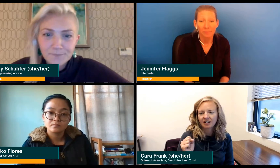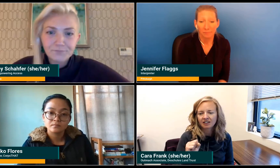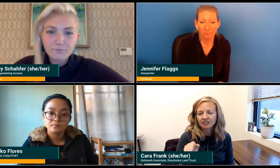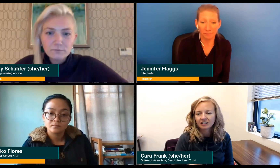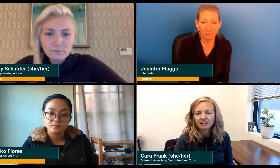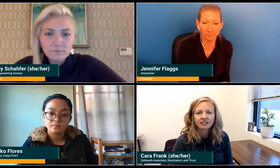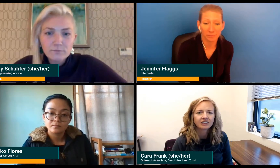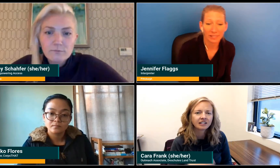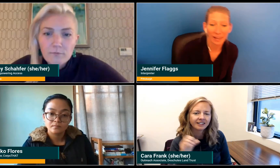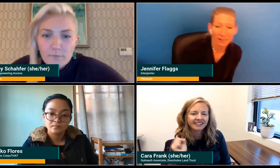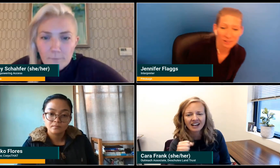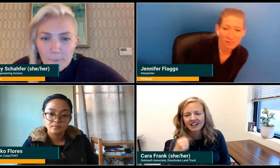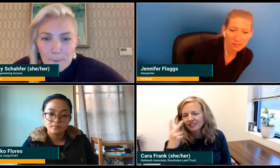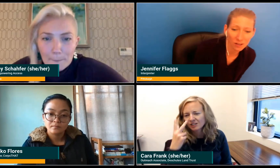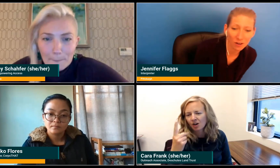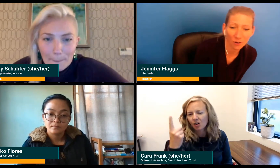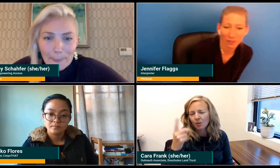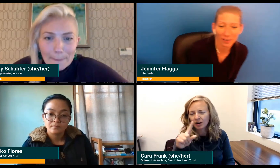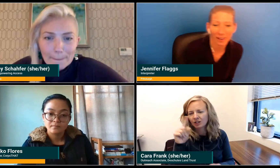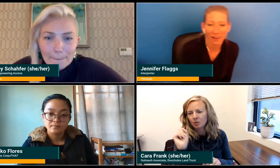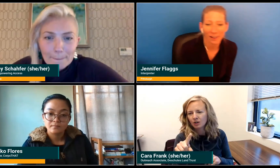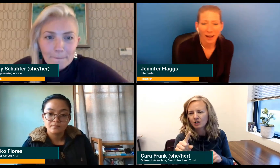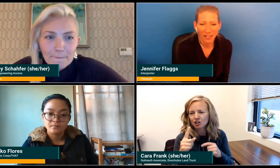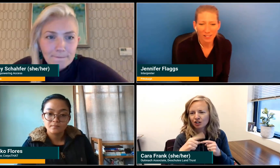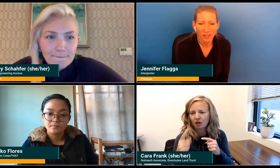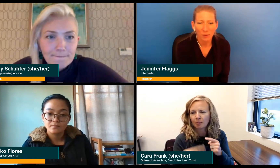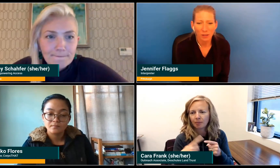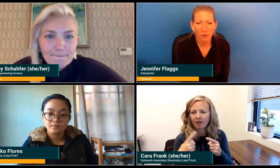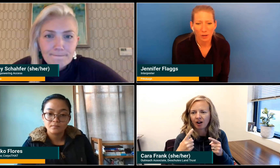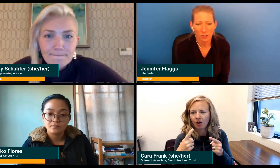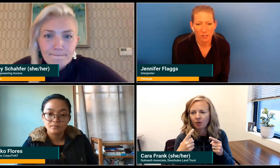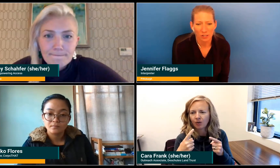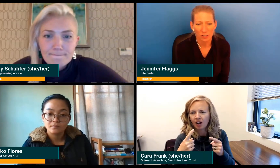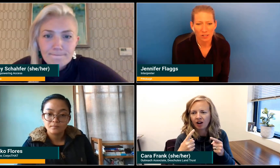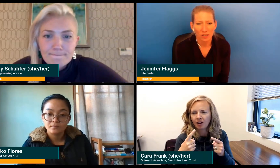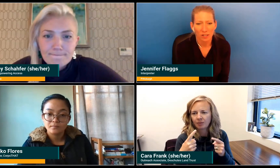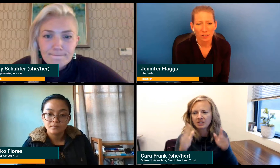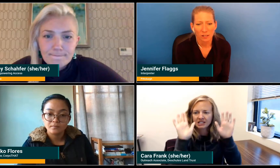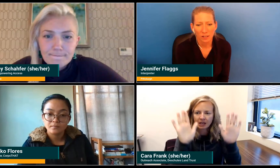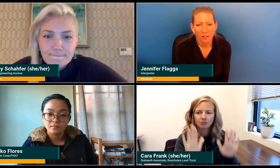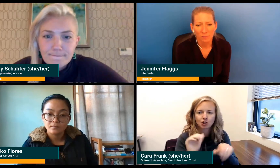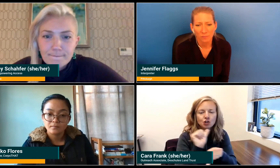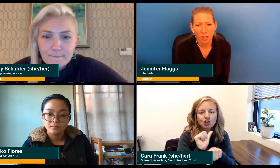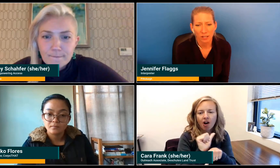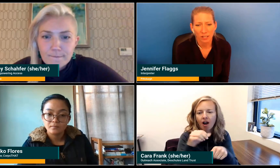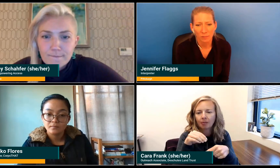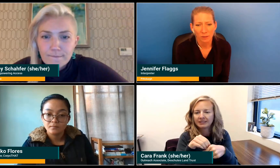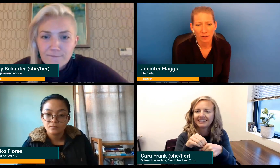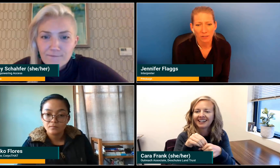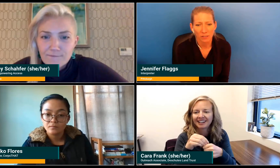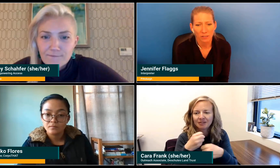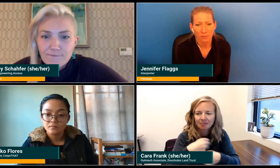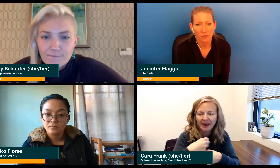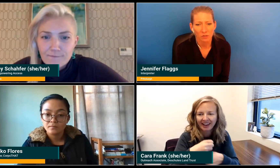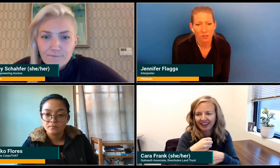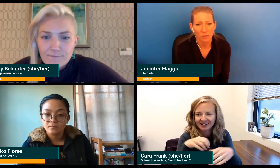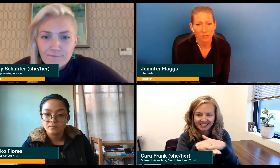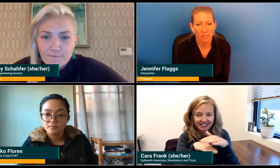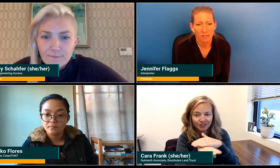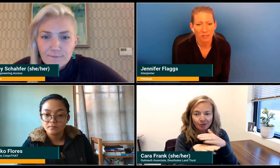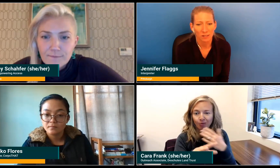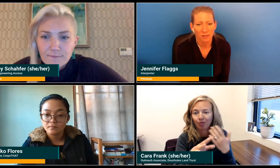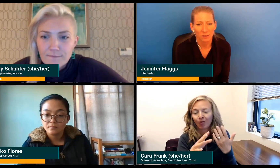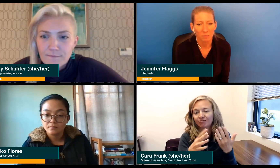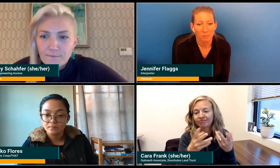chat? Yes. So, yeah, I saw one of the questions talking about exceptional